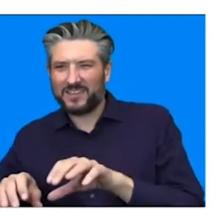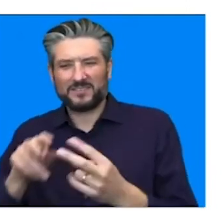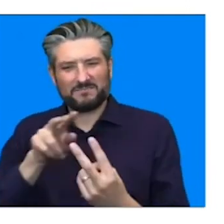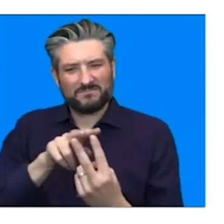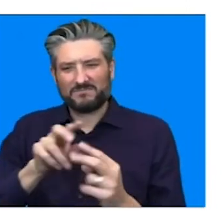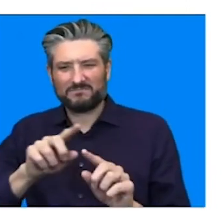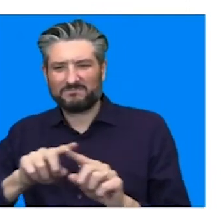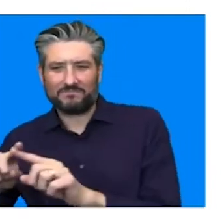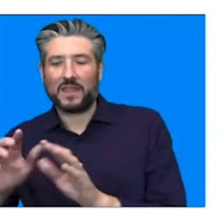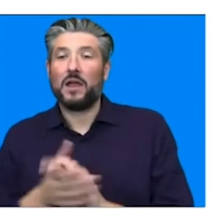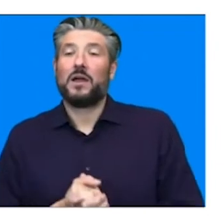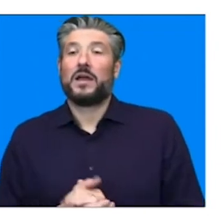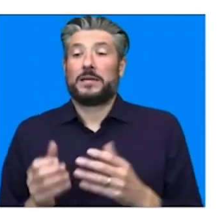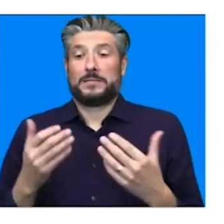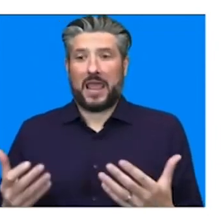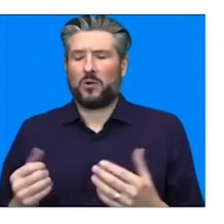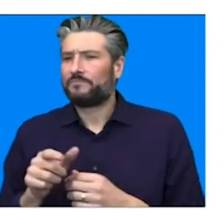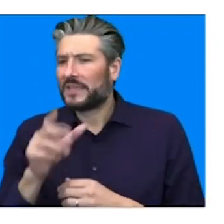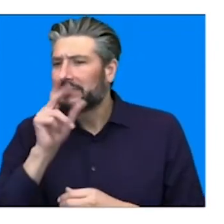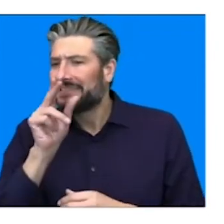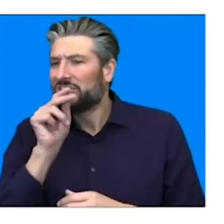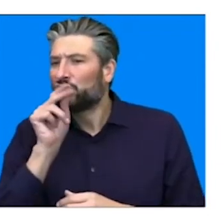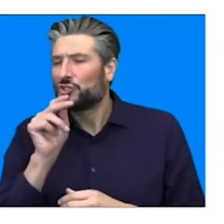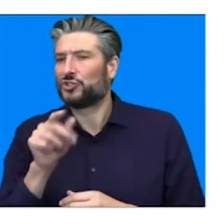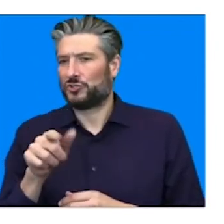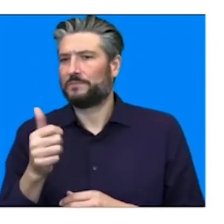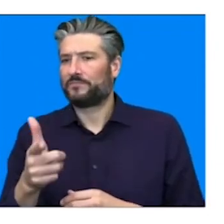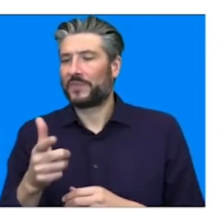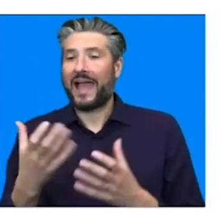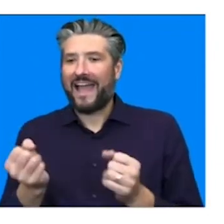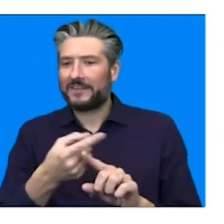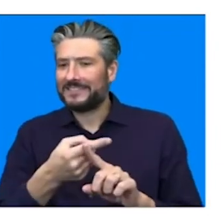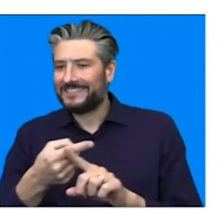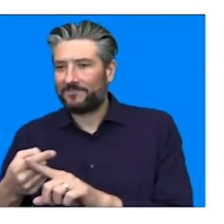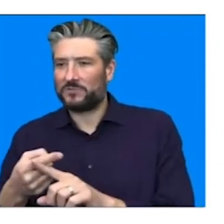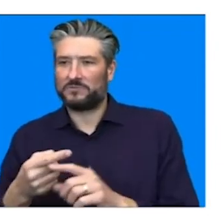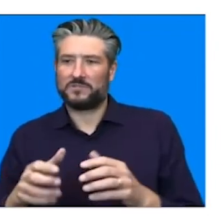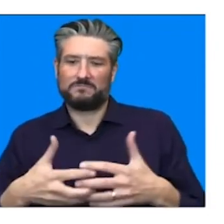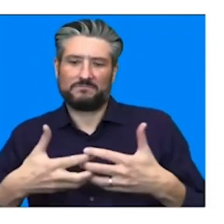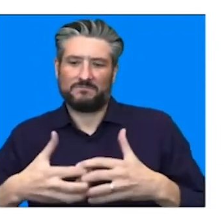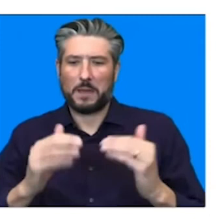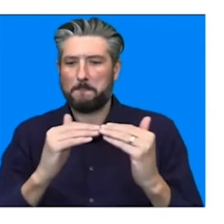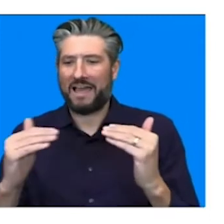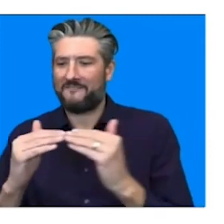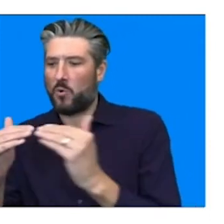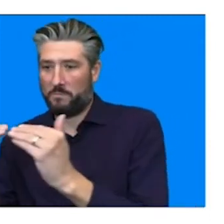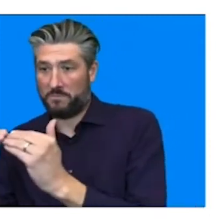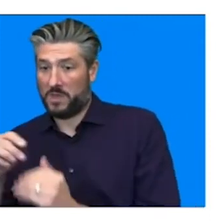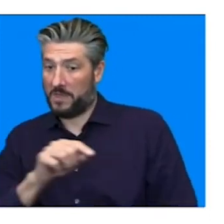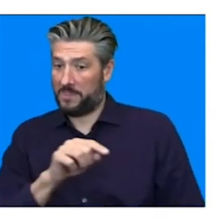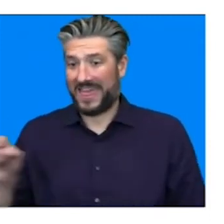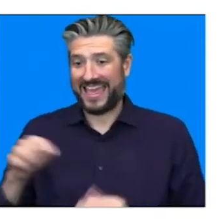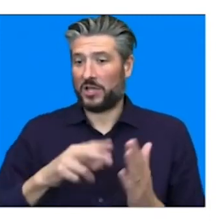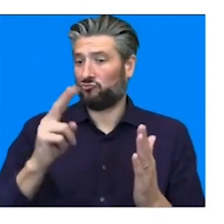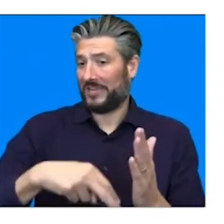of applications on different platforms which can read both simple text and other